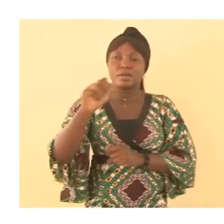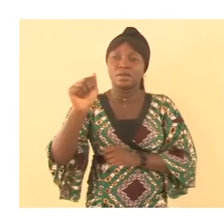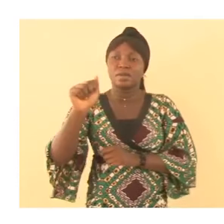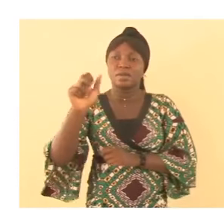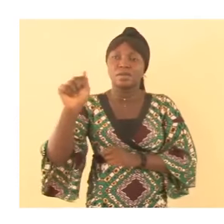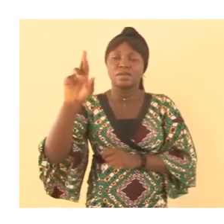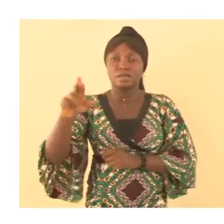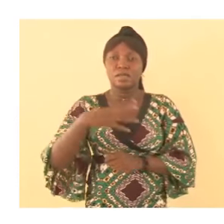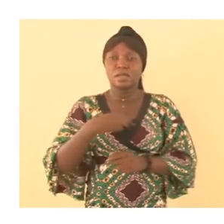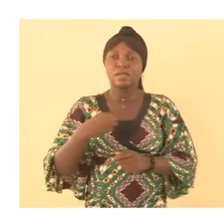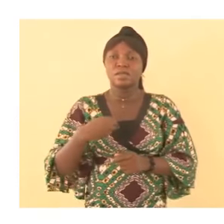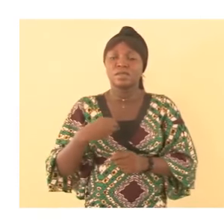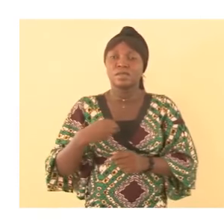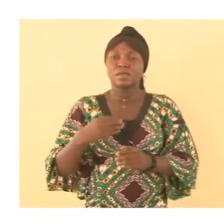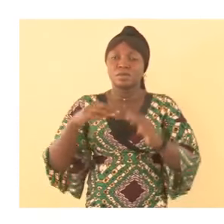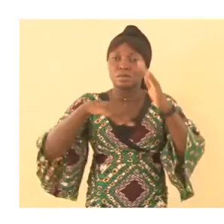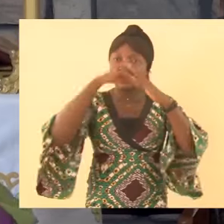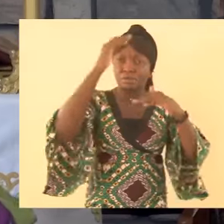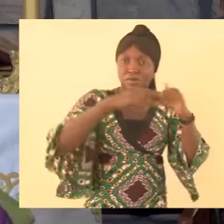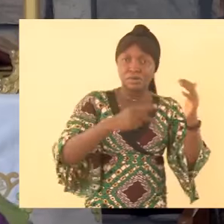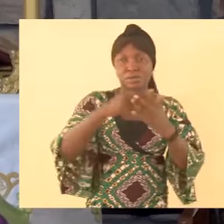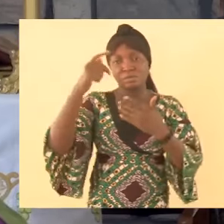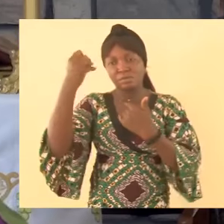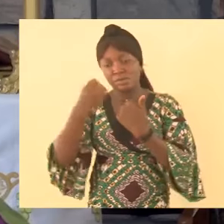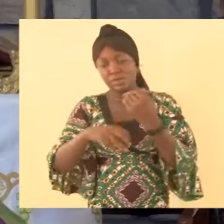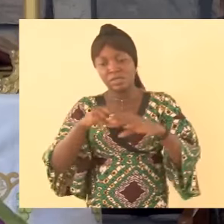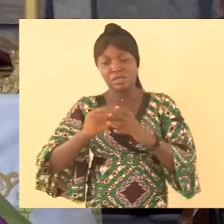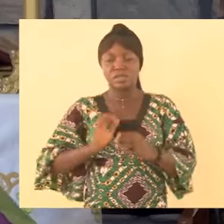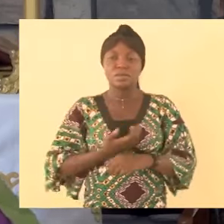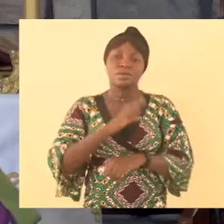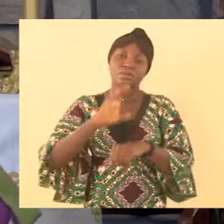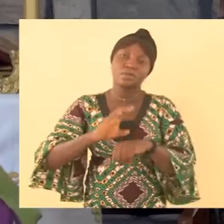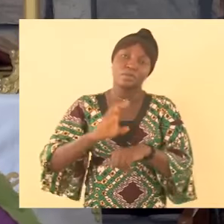building projects in our churches. I'm sure you will remember.